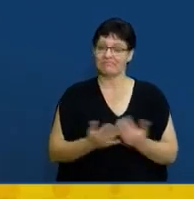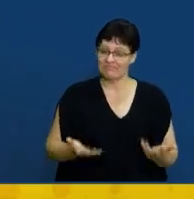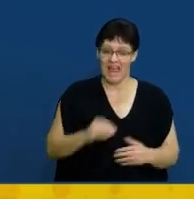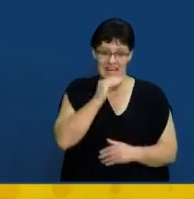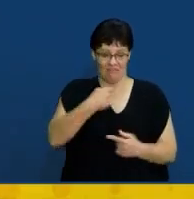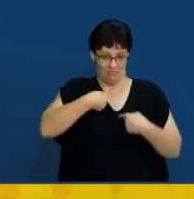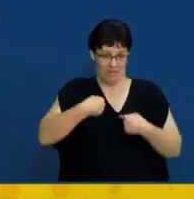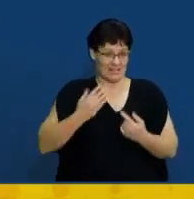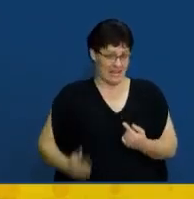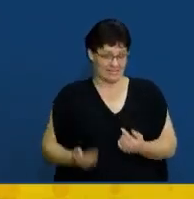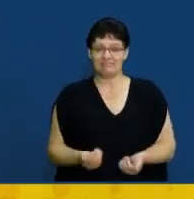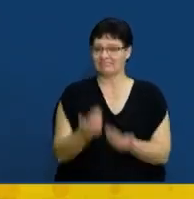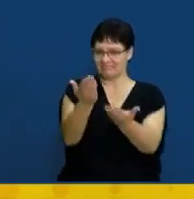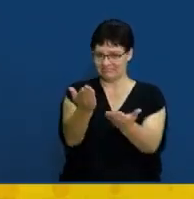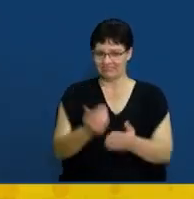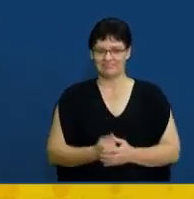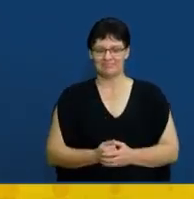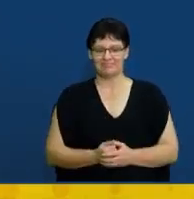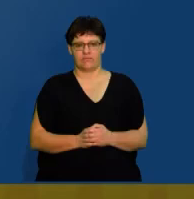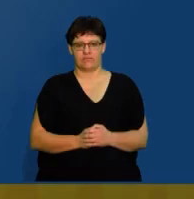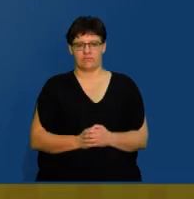enough talking from my side, over to you.